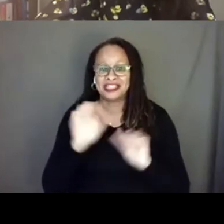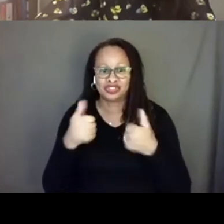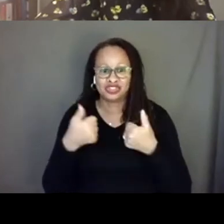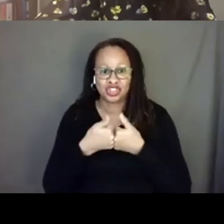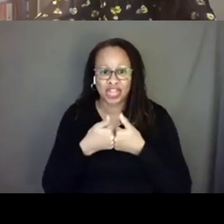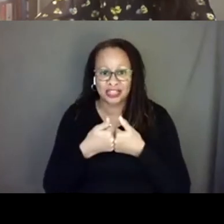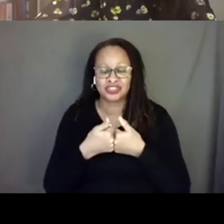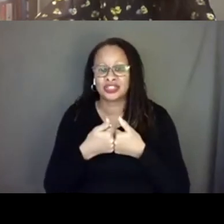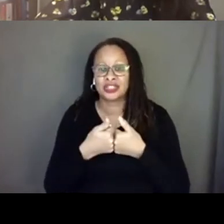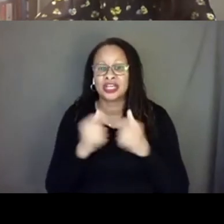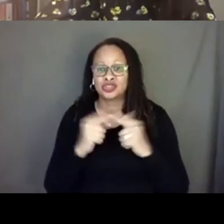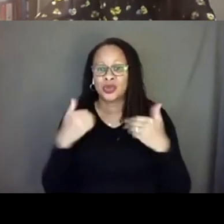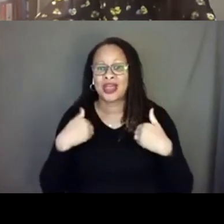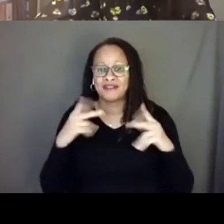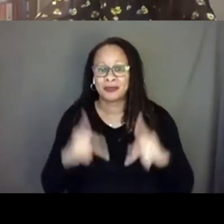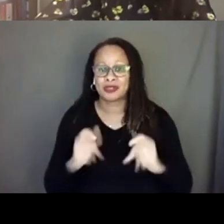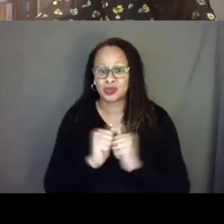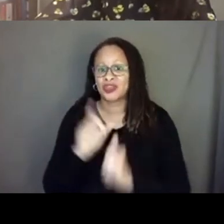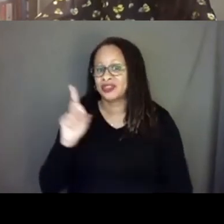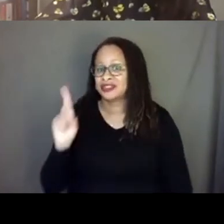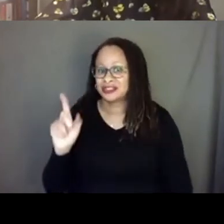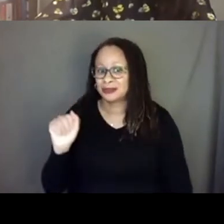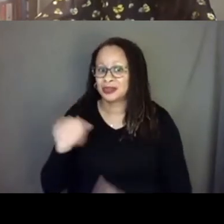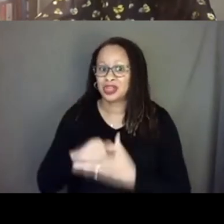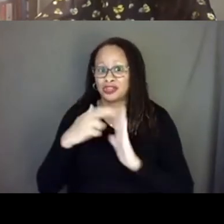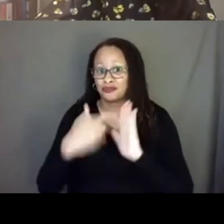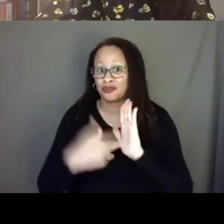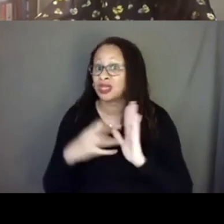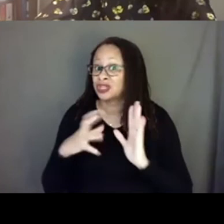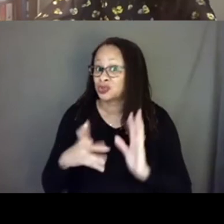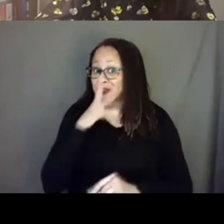a disability in the role. Do you want to speak to that decision?